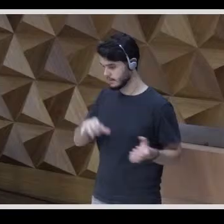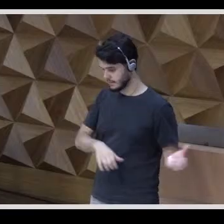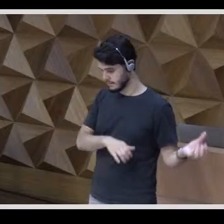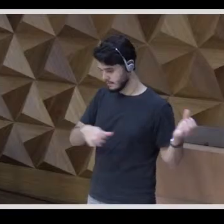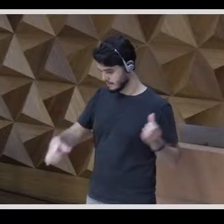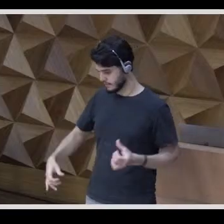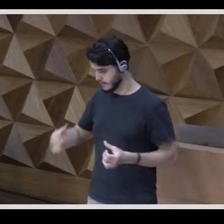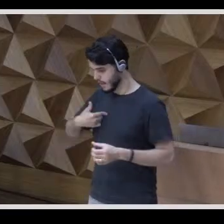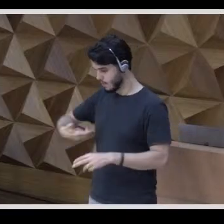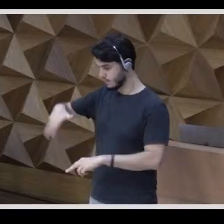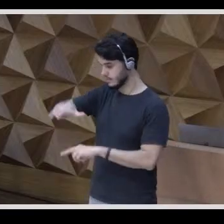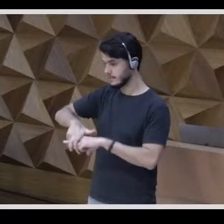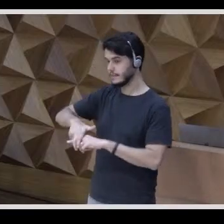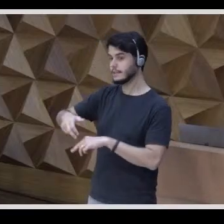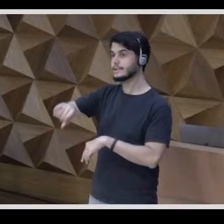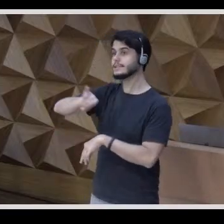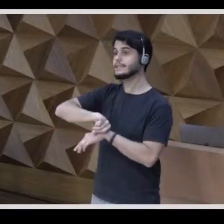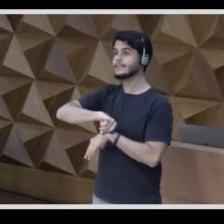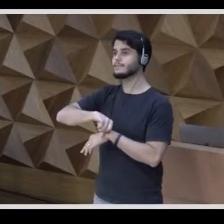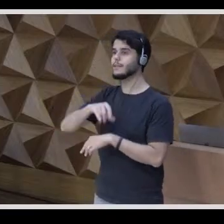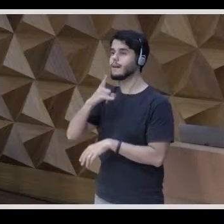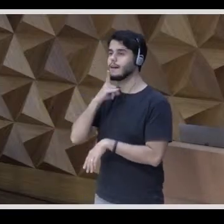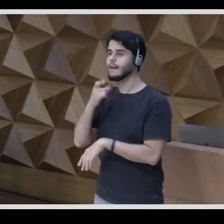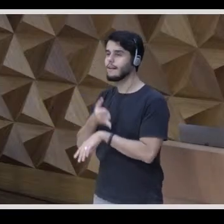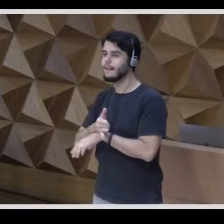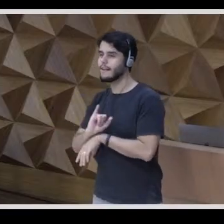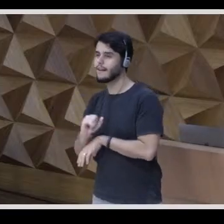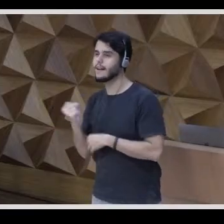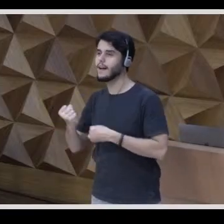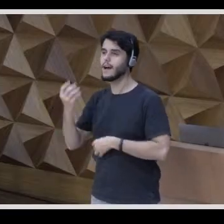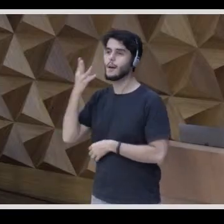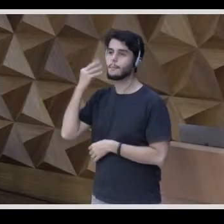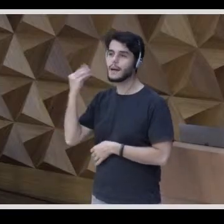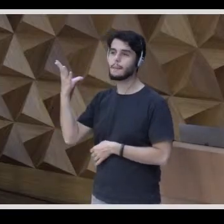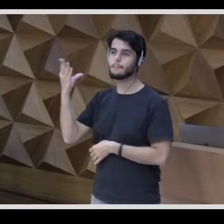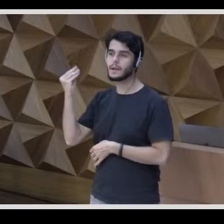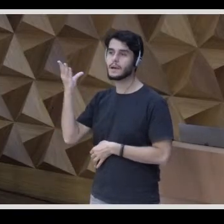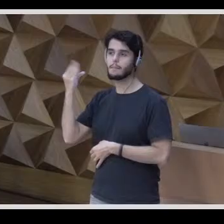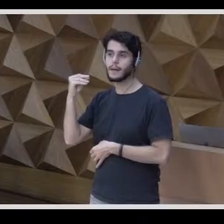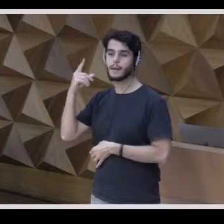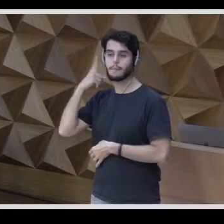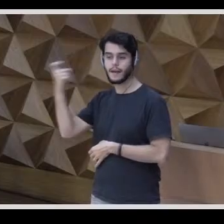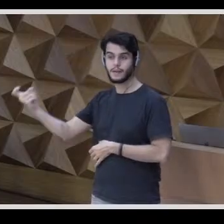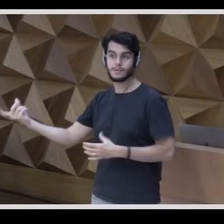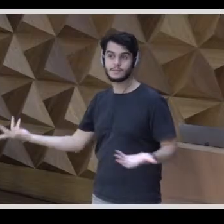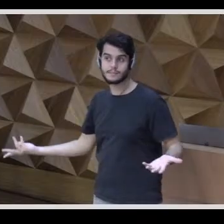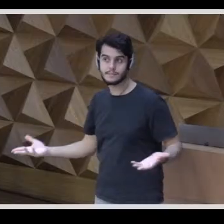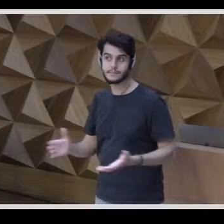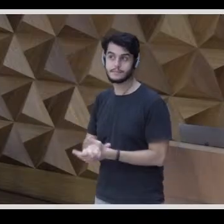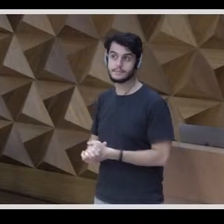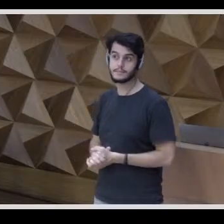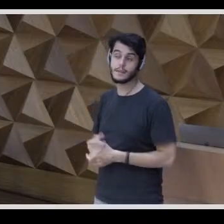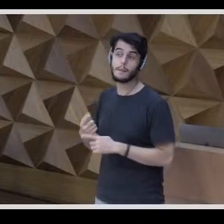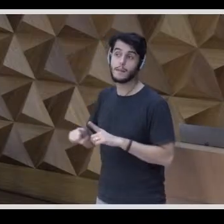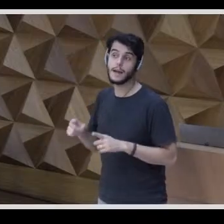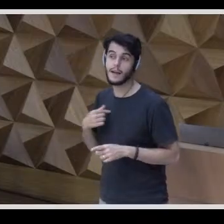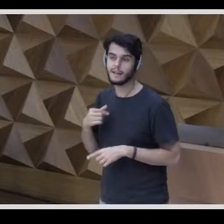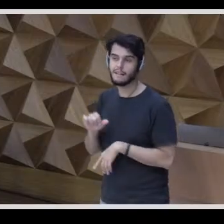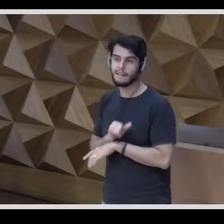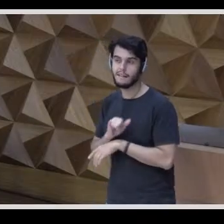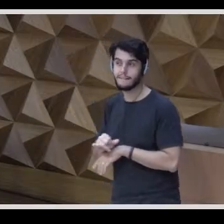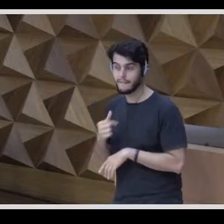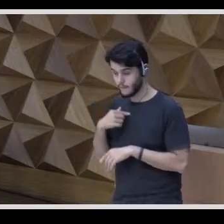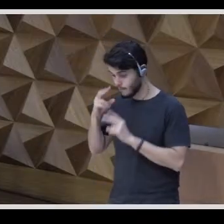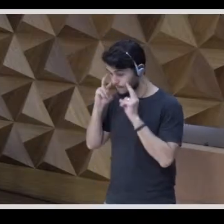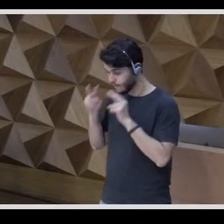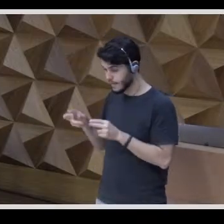Allegedly, this stops my car from making a noise, but I can do that because I can see it. I can see it and I'm